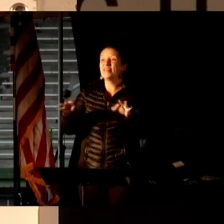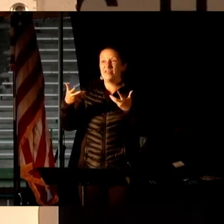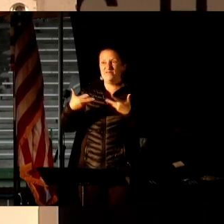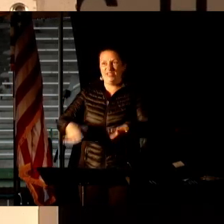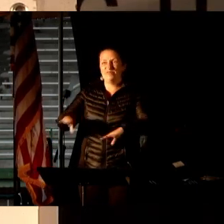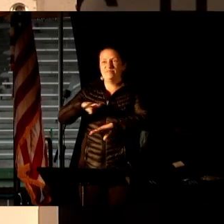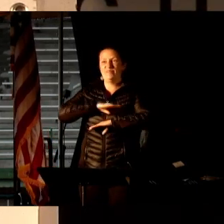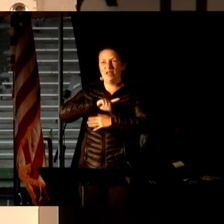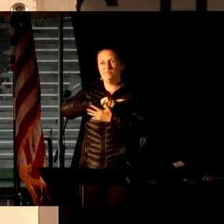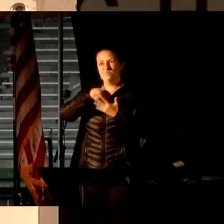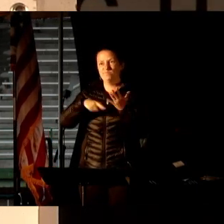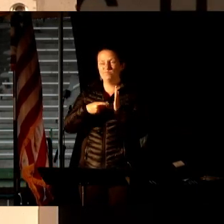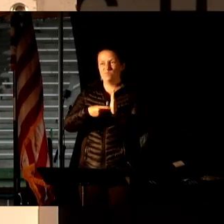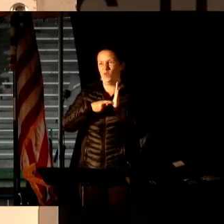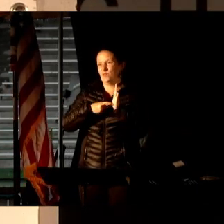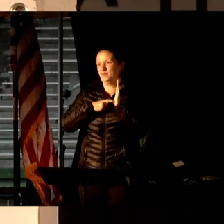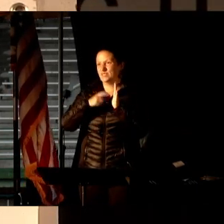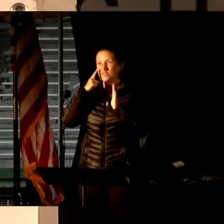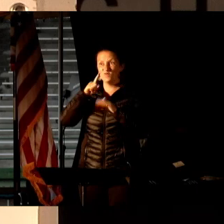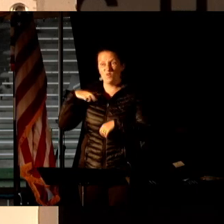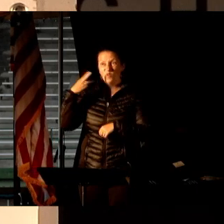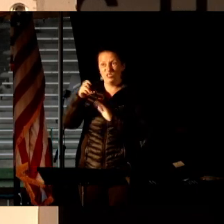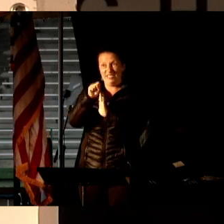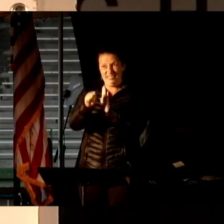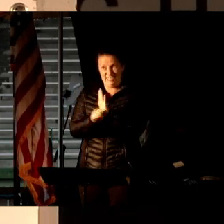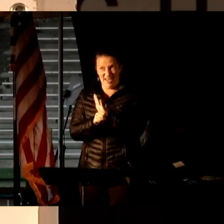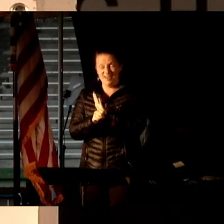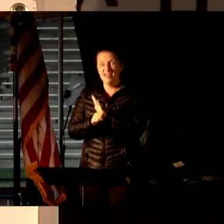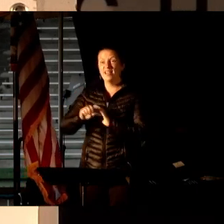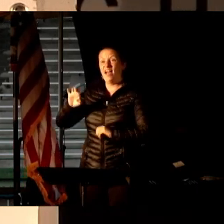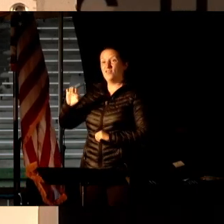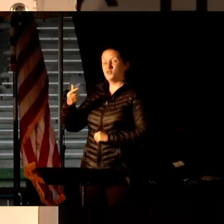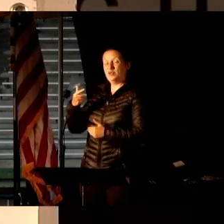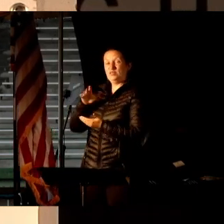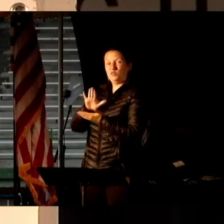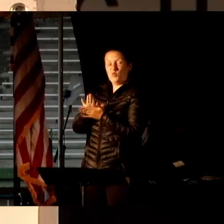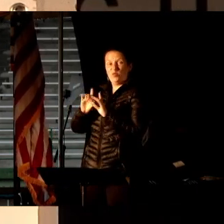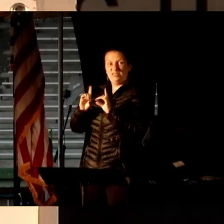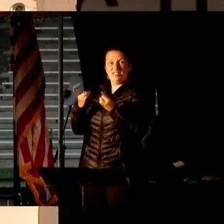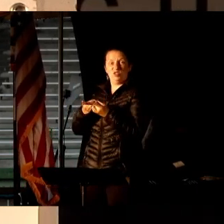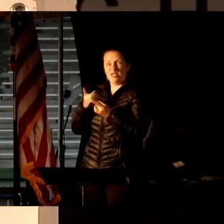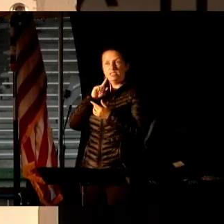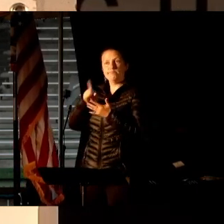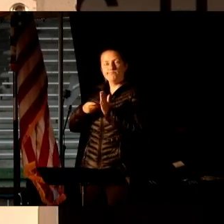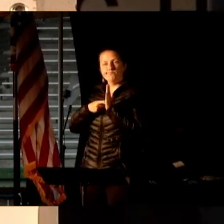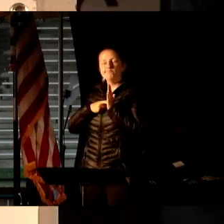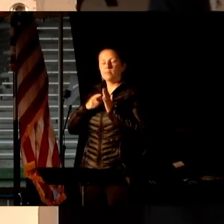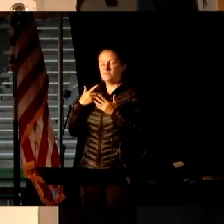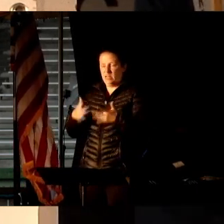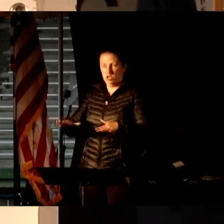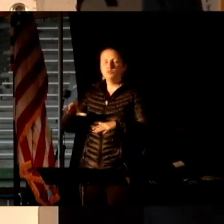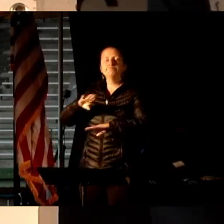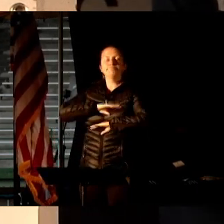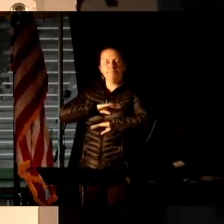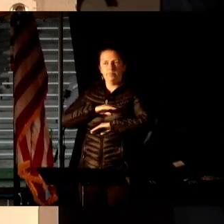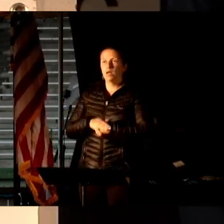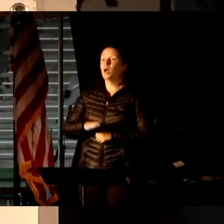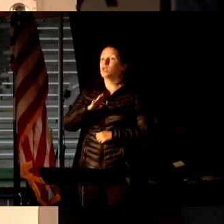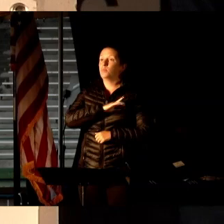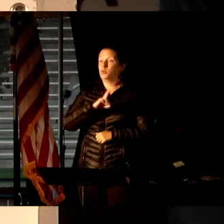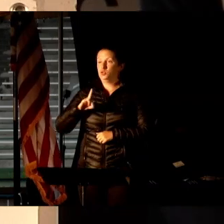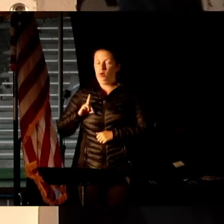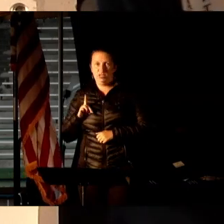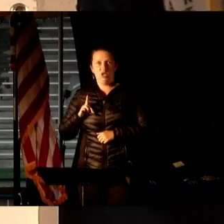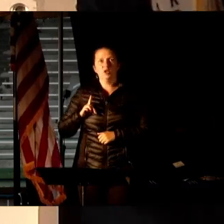of the state of Washington and the standards set forth by the Evergreen School District. Members of the Board of Directors and Superintendent John